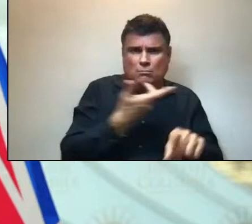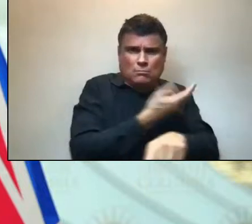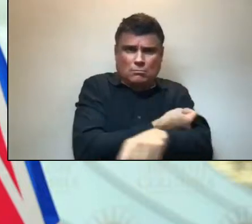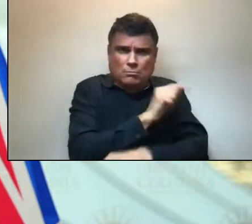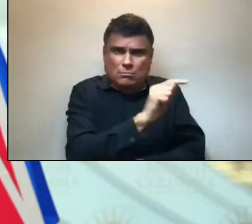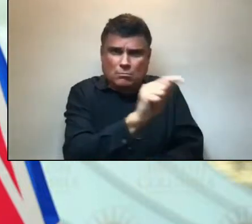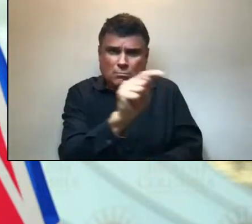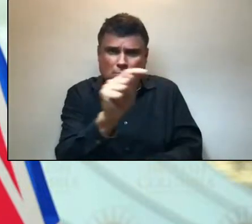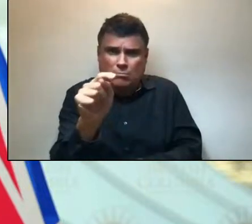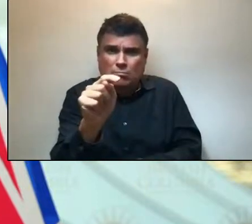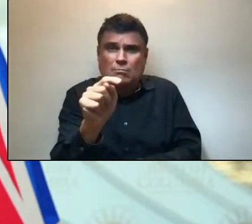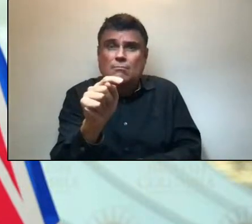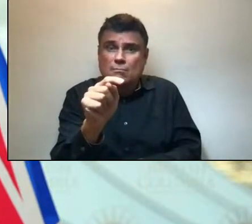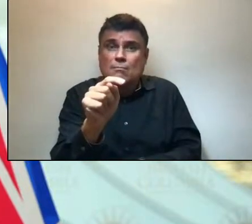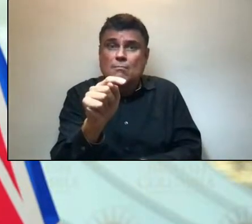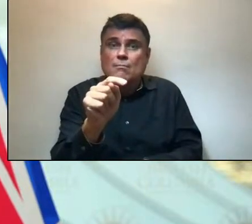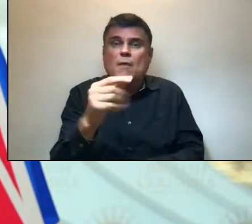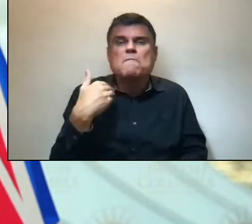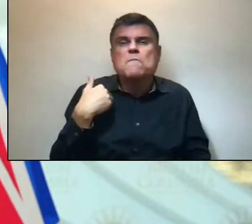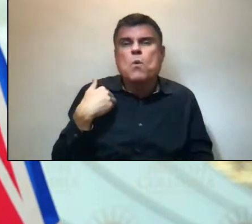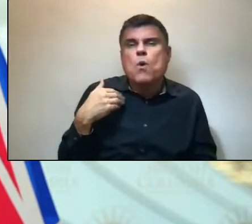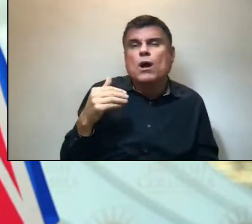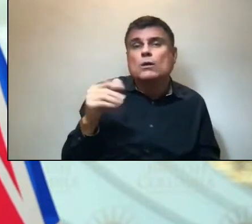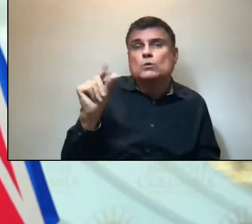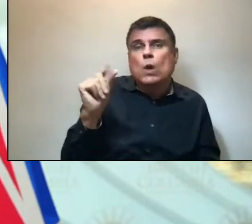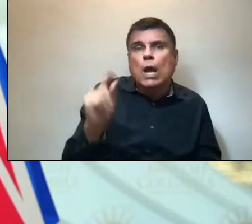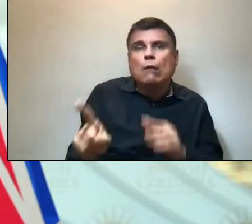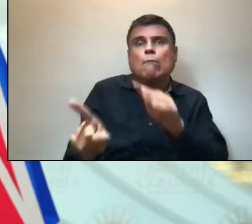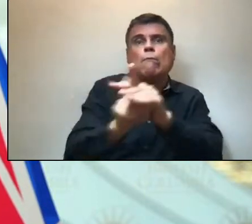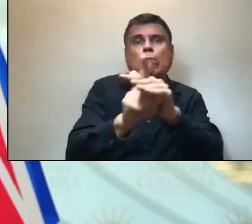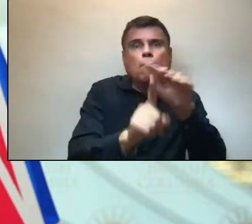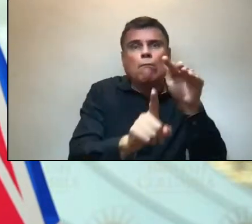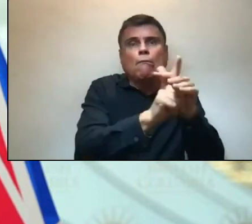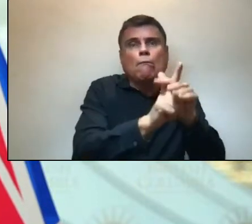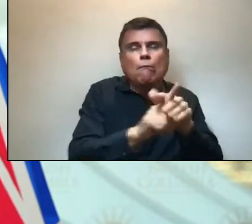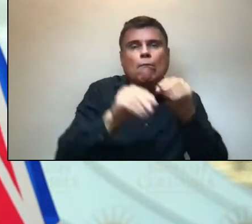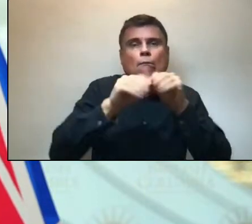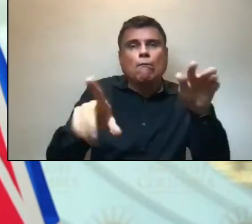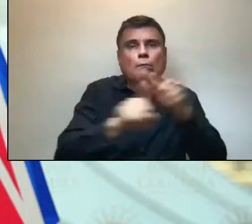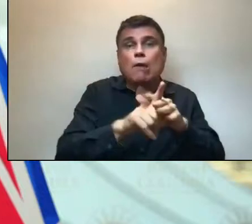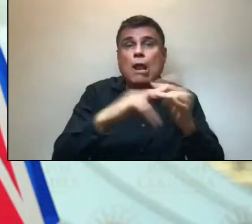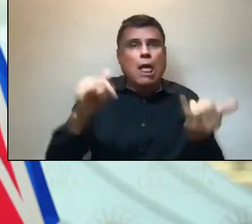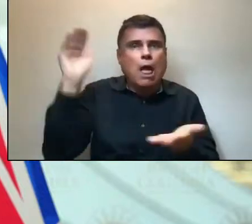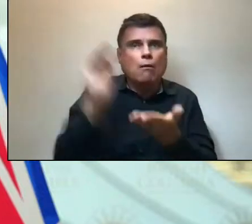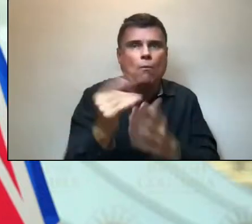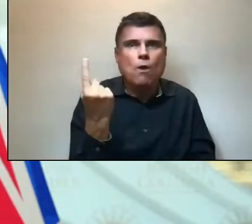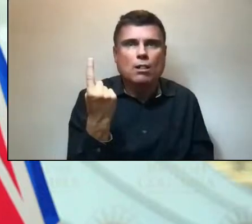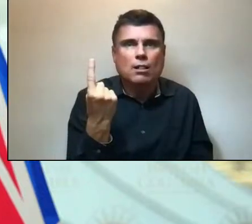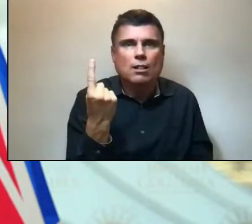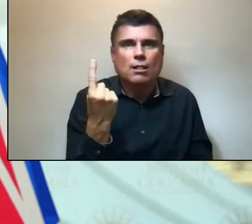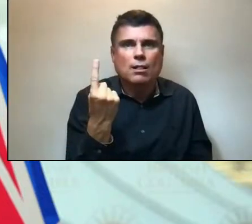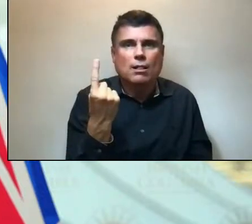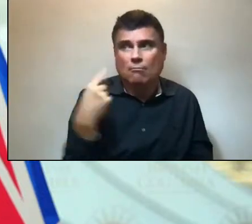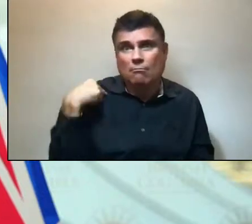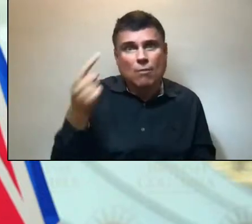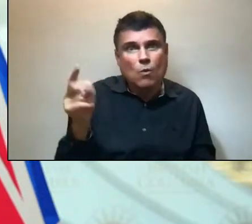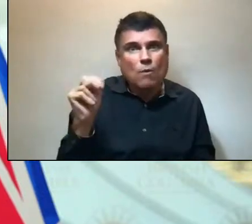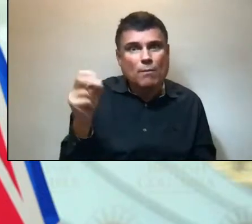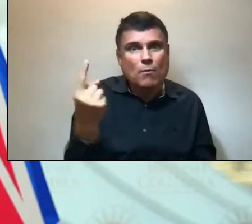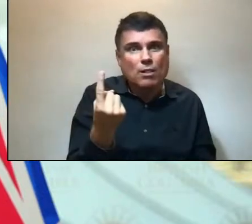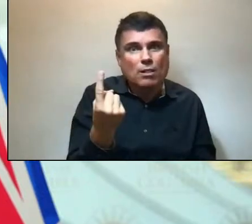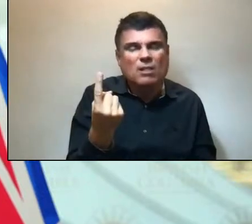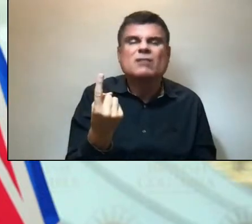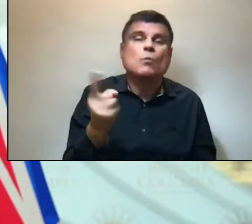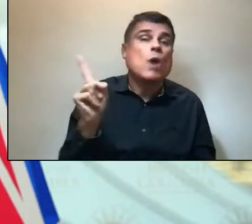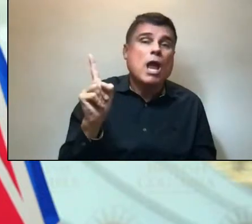outbreaks in long-term care, assisted living, and independent living, to one outbreak in long-term care at Ponderosa and Kamloops, and one outbreak in assisted